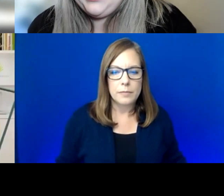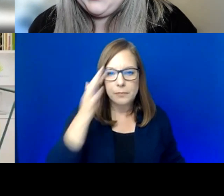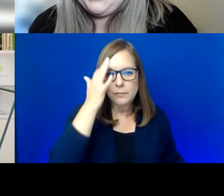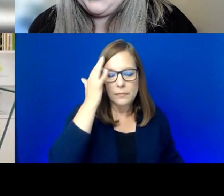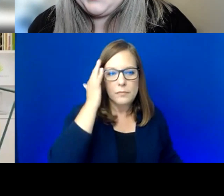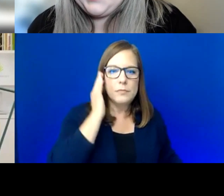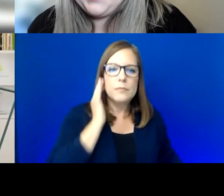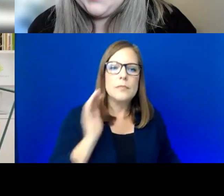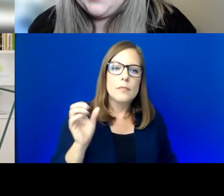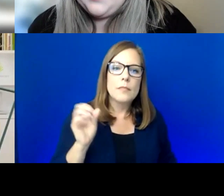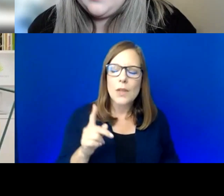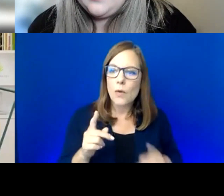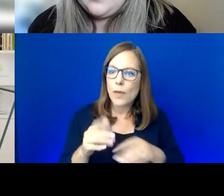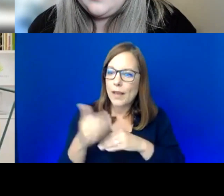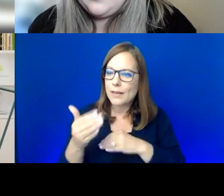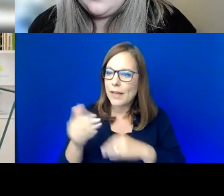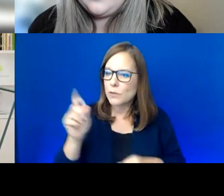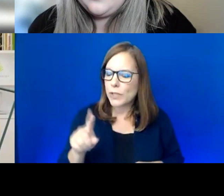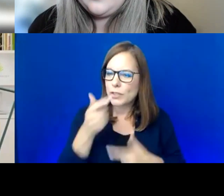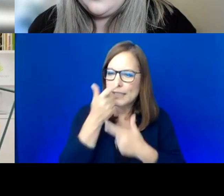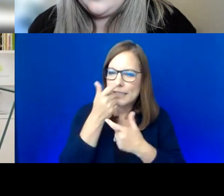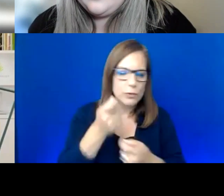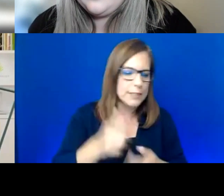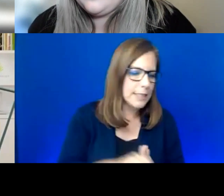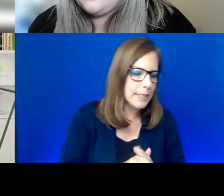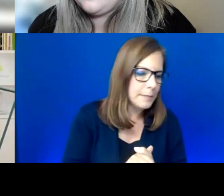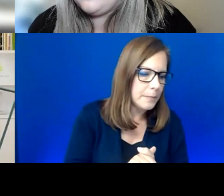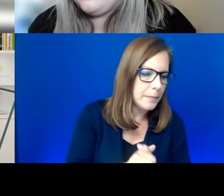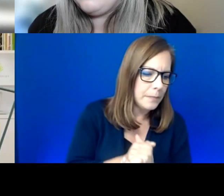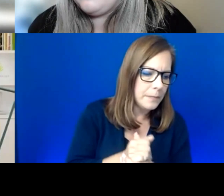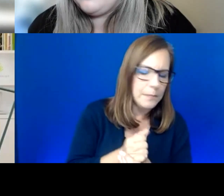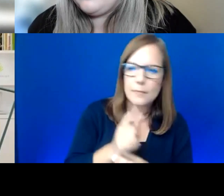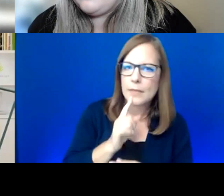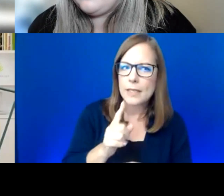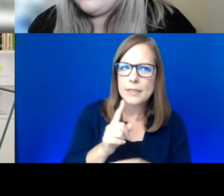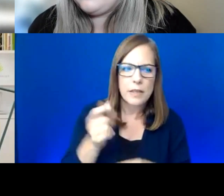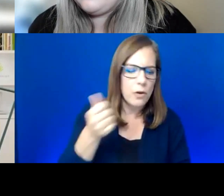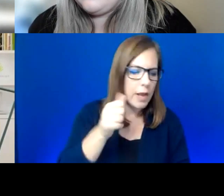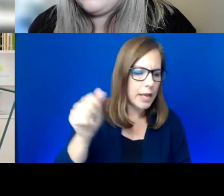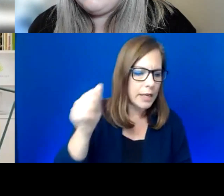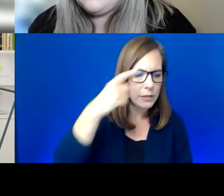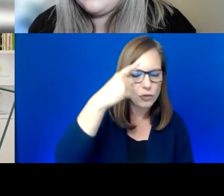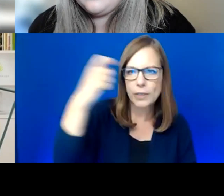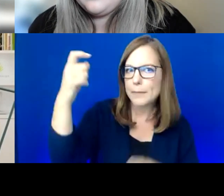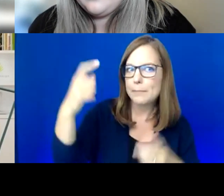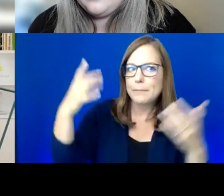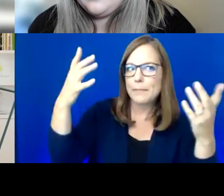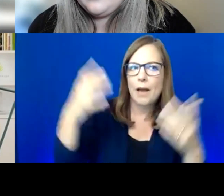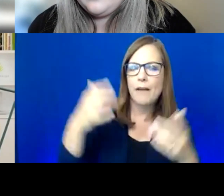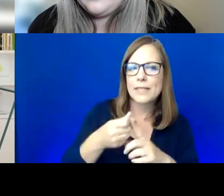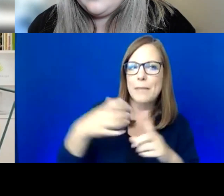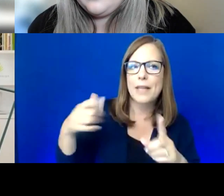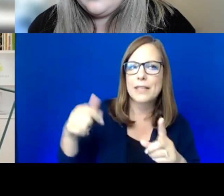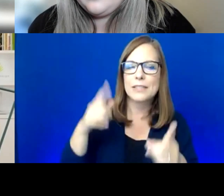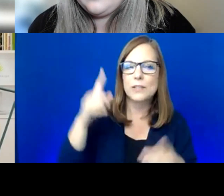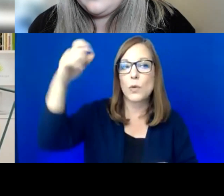Here's an interesting question. Is there any dream of expanding this concept to government services in general, local up